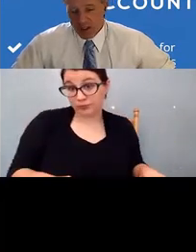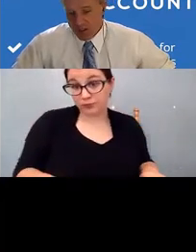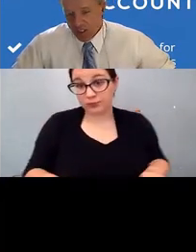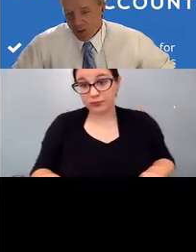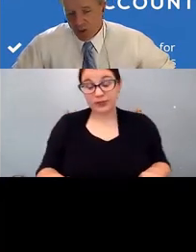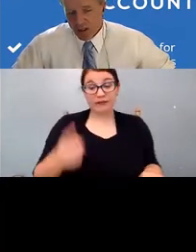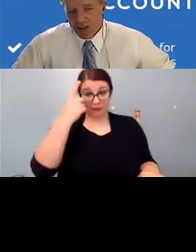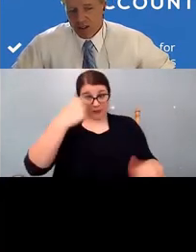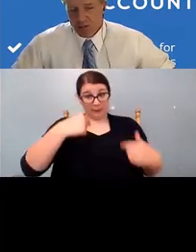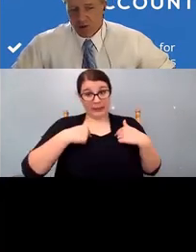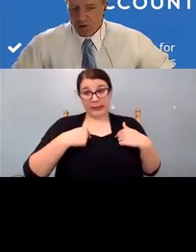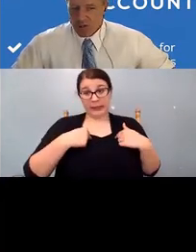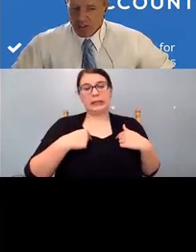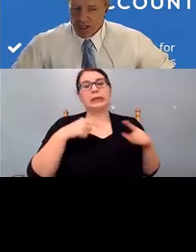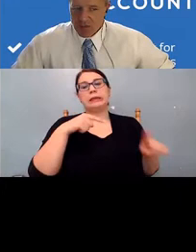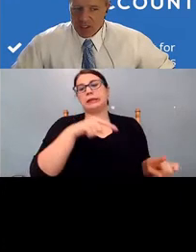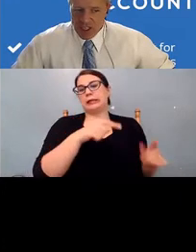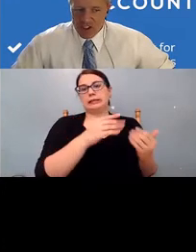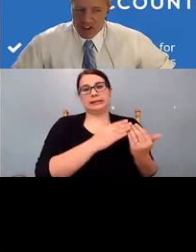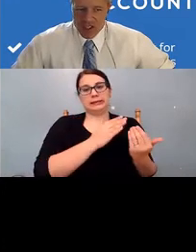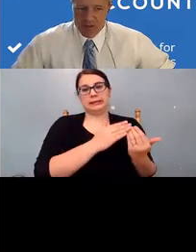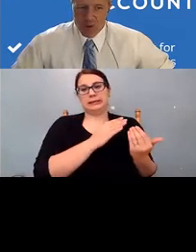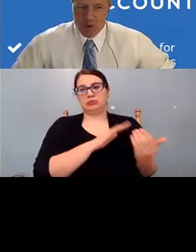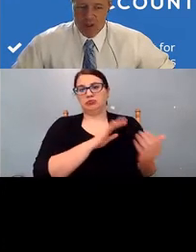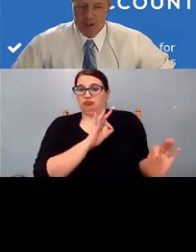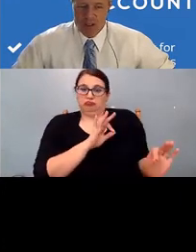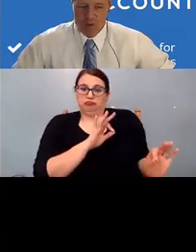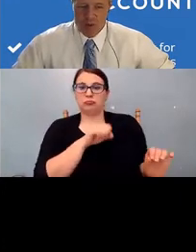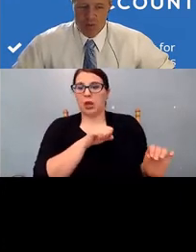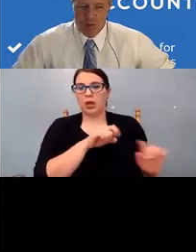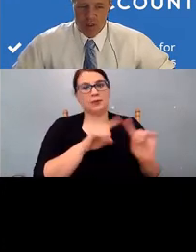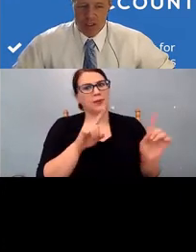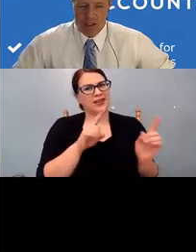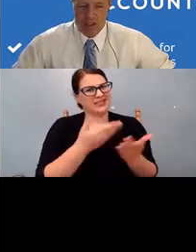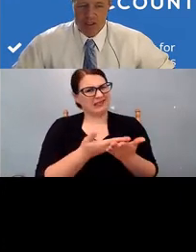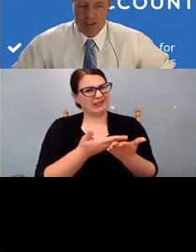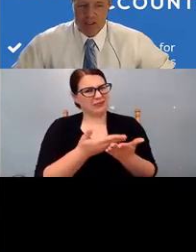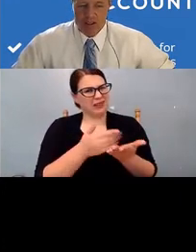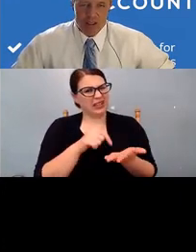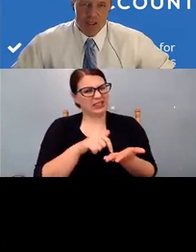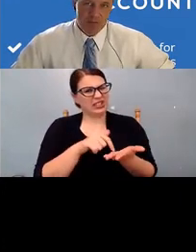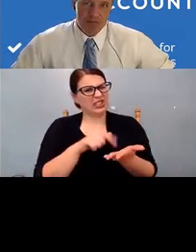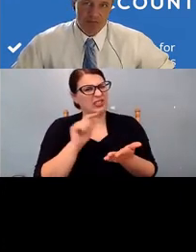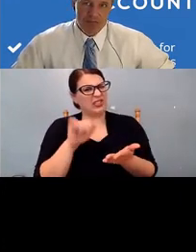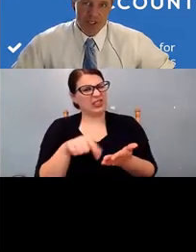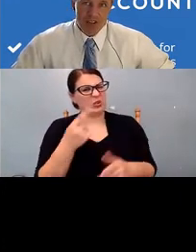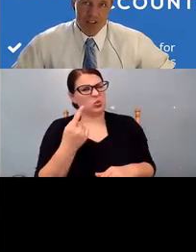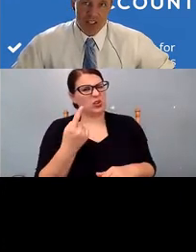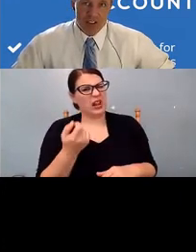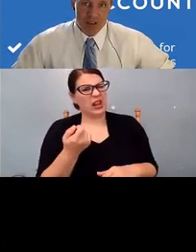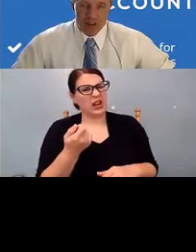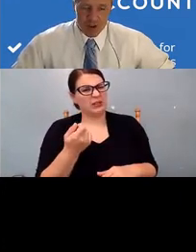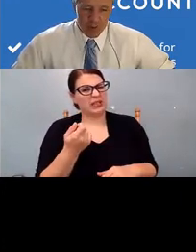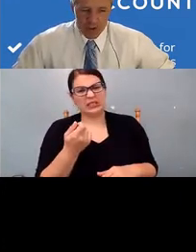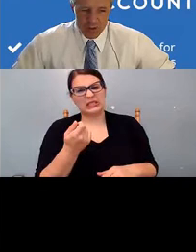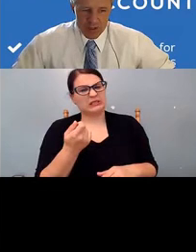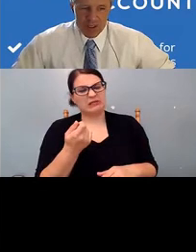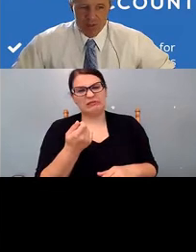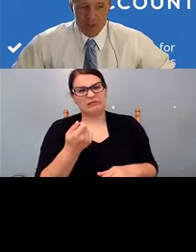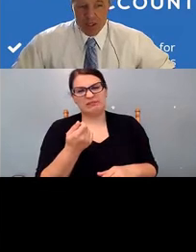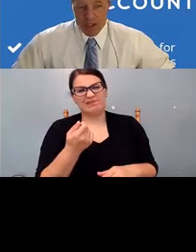be a convenient one, but from a documentation standpoint, is probably the least